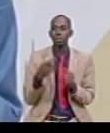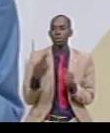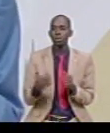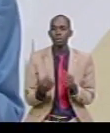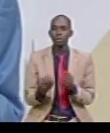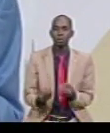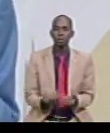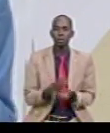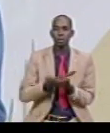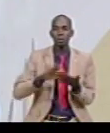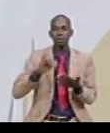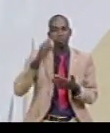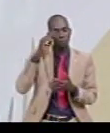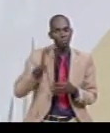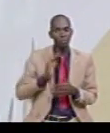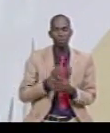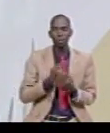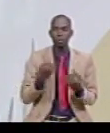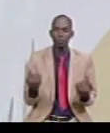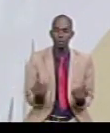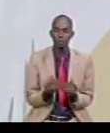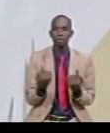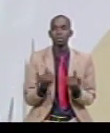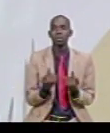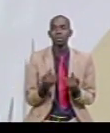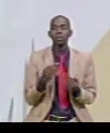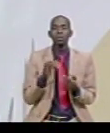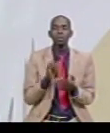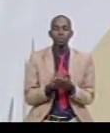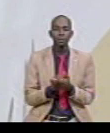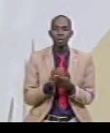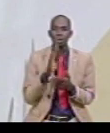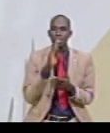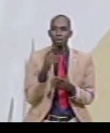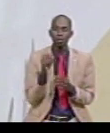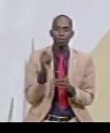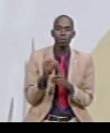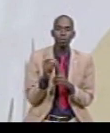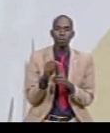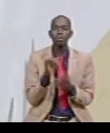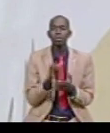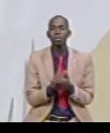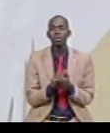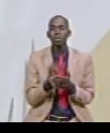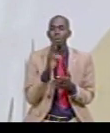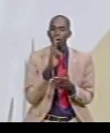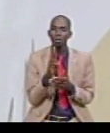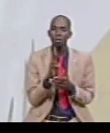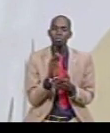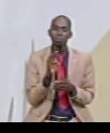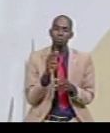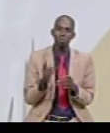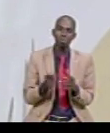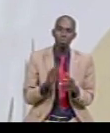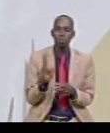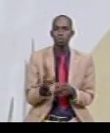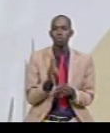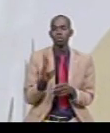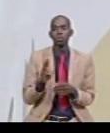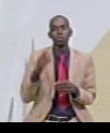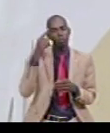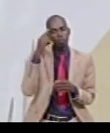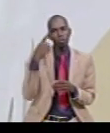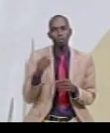the propitiation for our sin. Those are the words that are alternative to atonement,